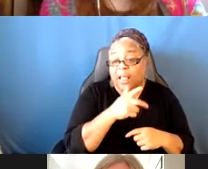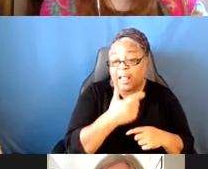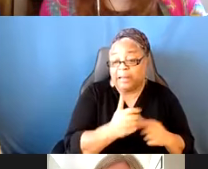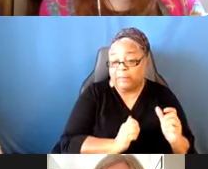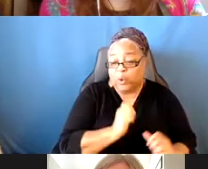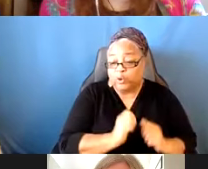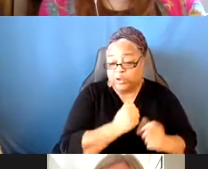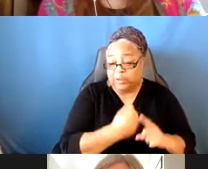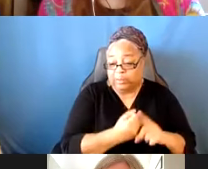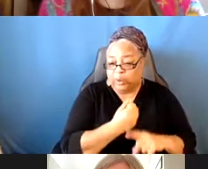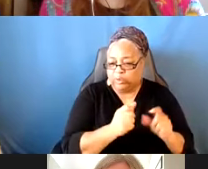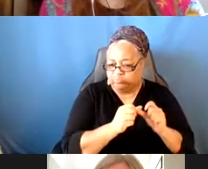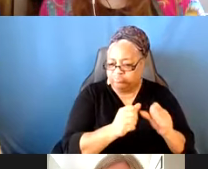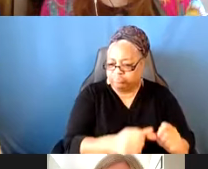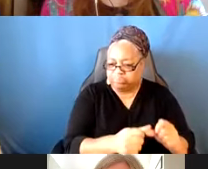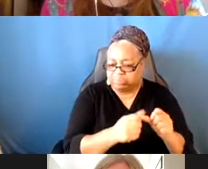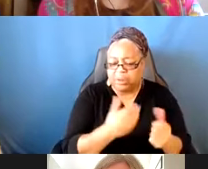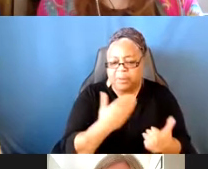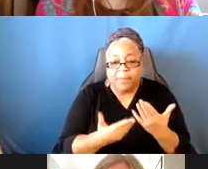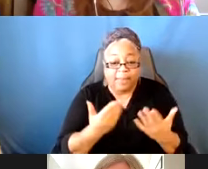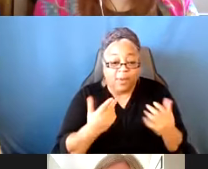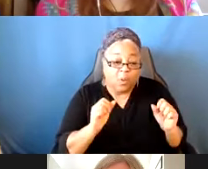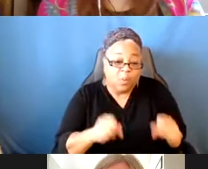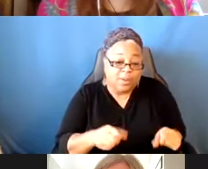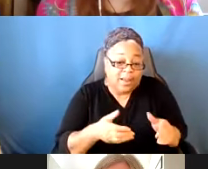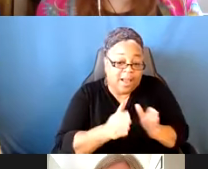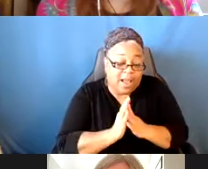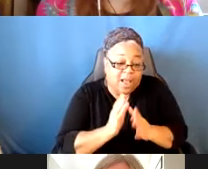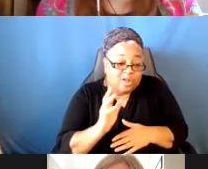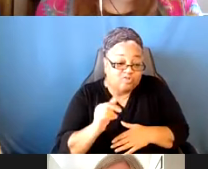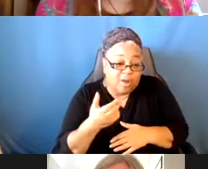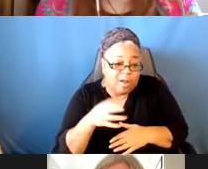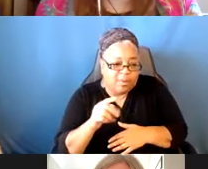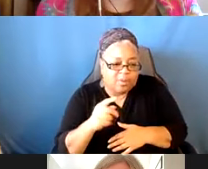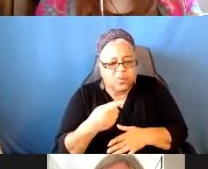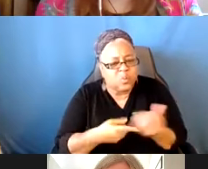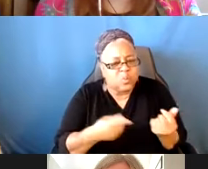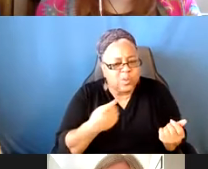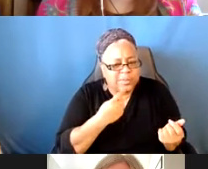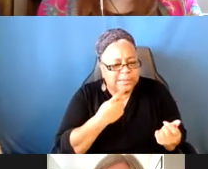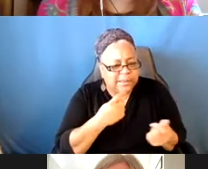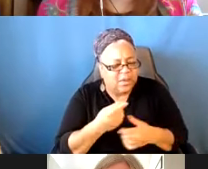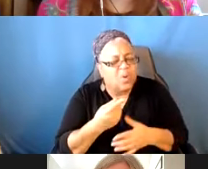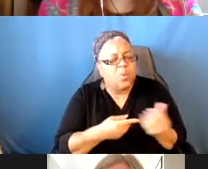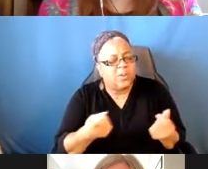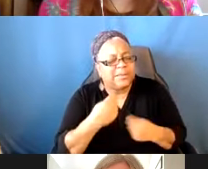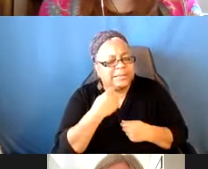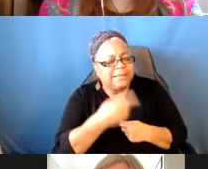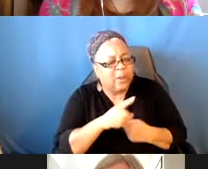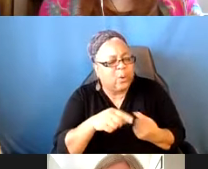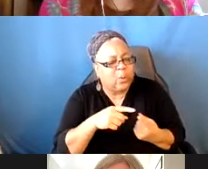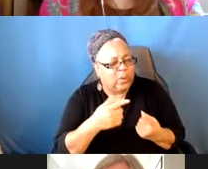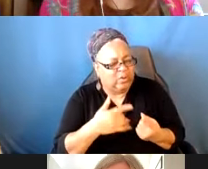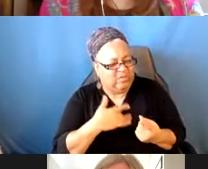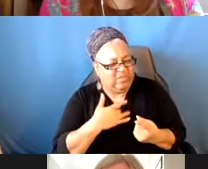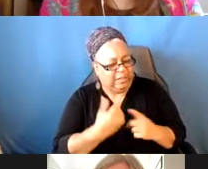So maybe we can ask, well, what does Robert say to you? What does he tell you when he's being emotionally